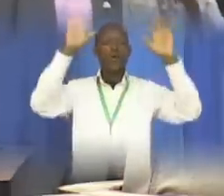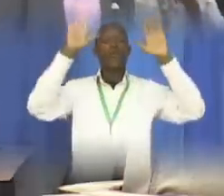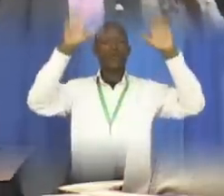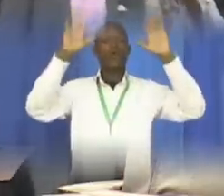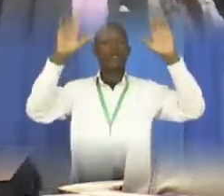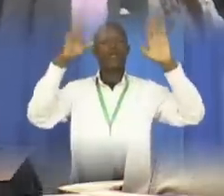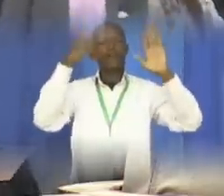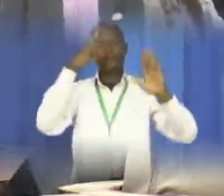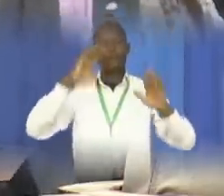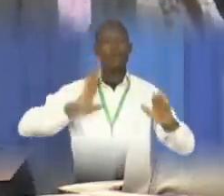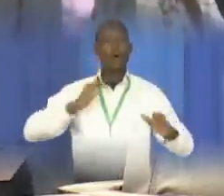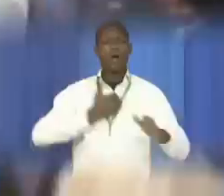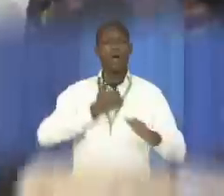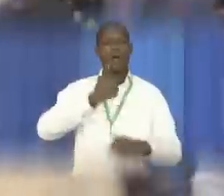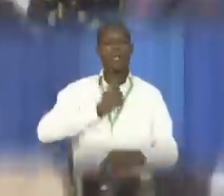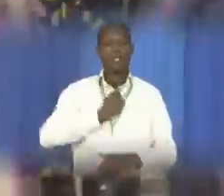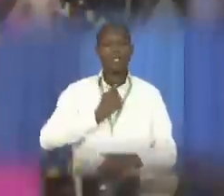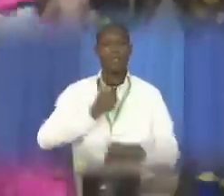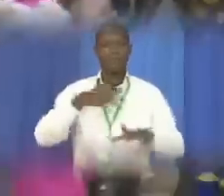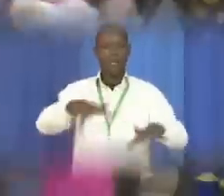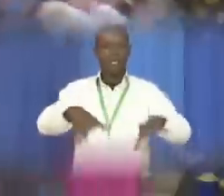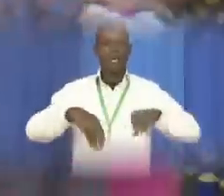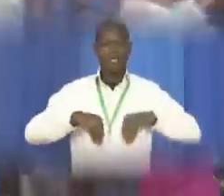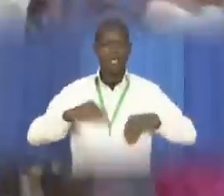Accept our thanks in Jesus' name.